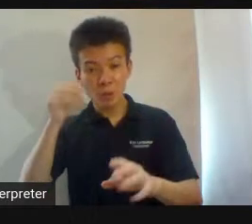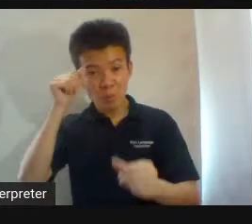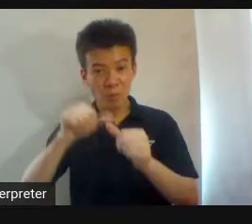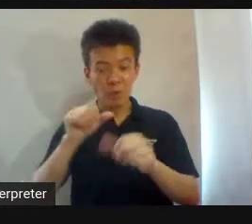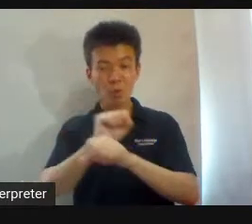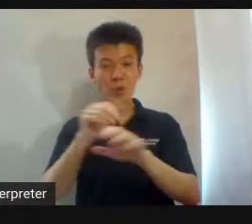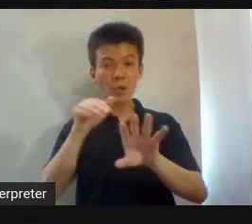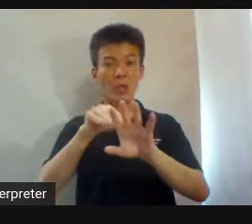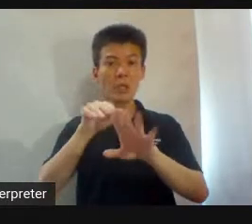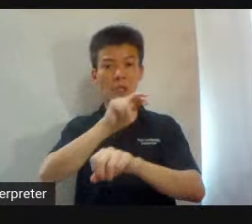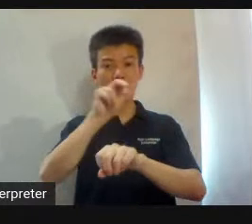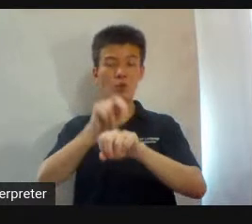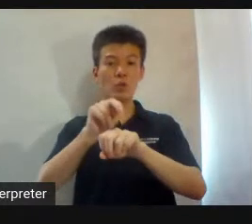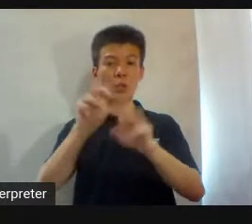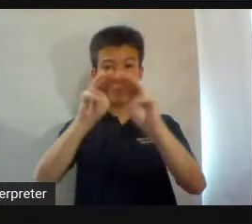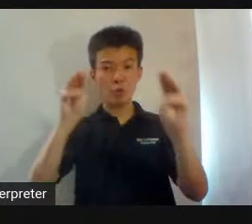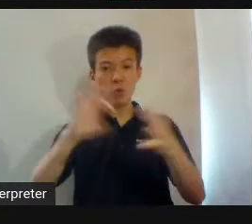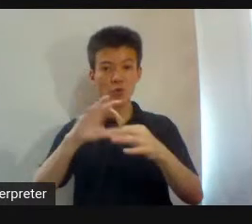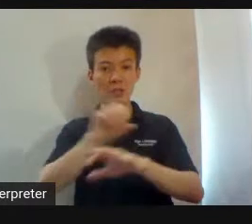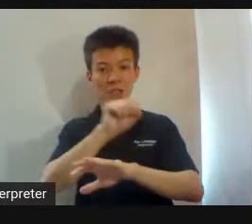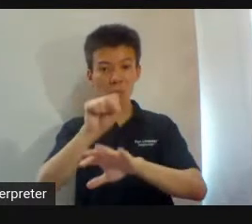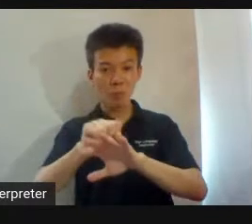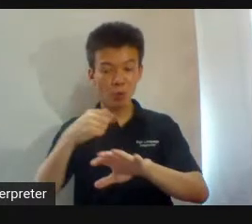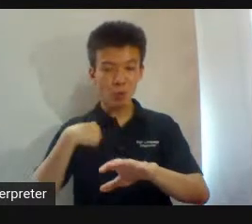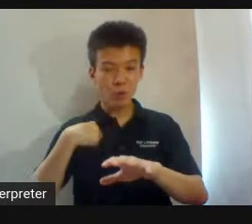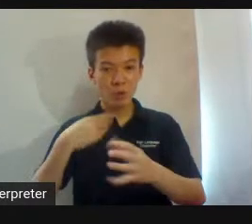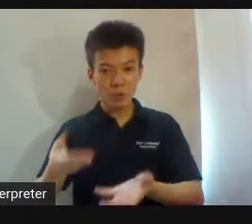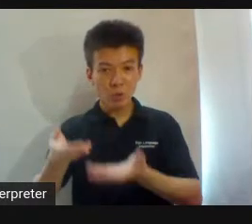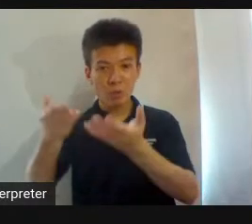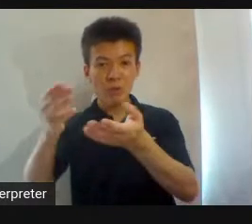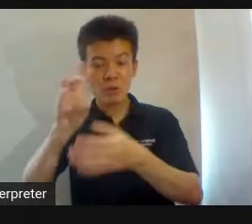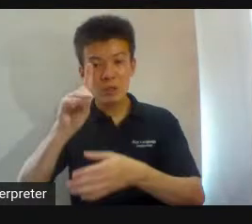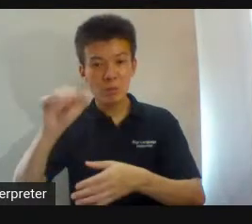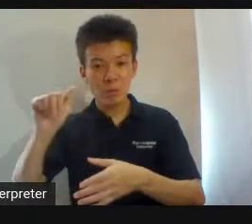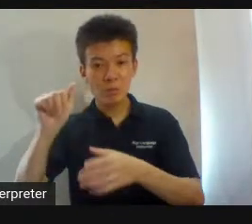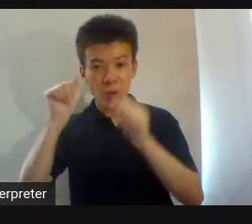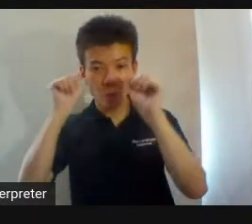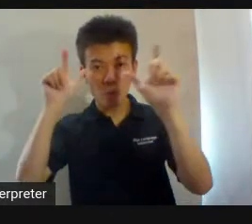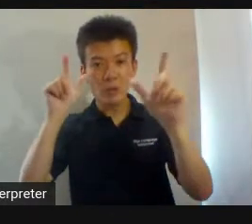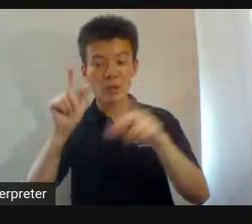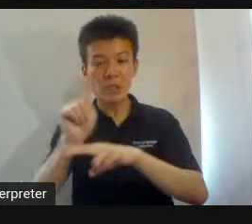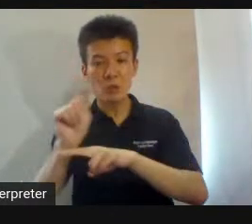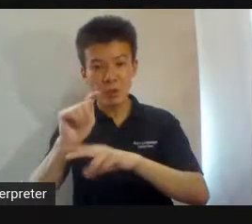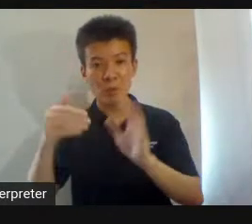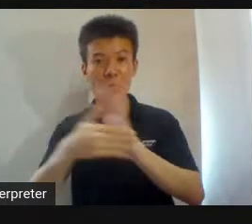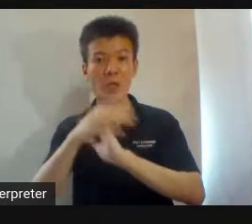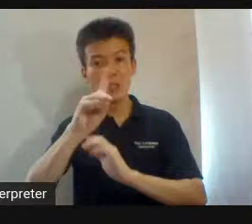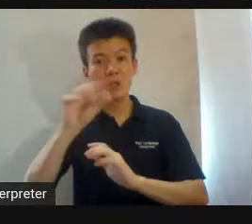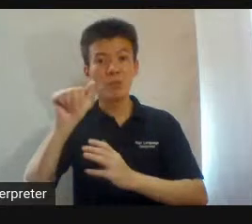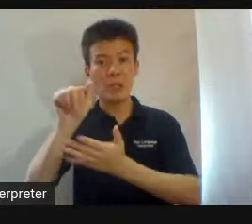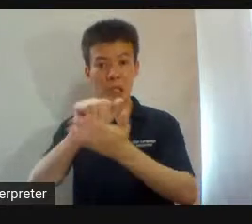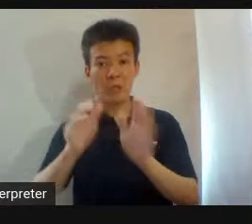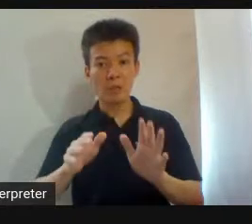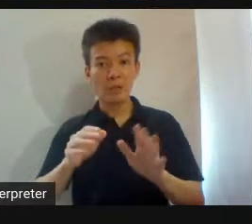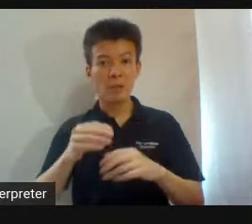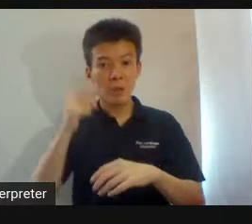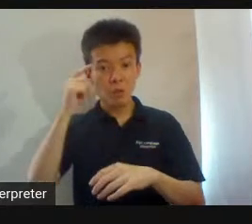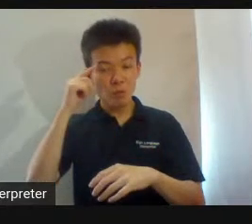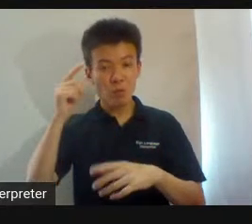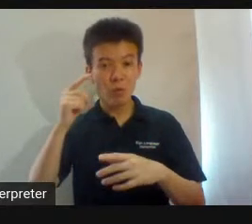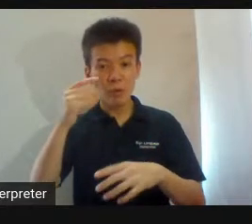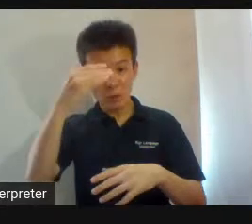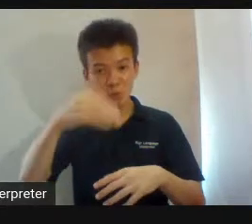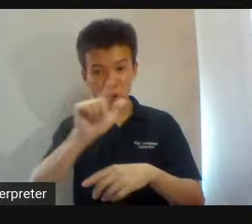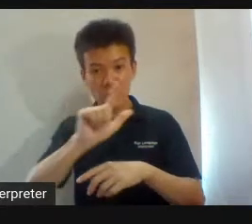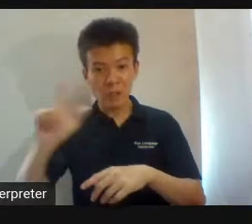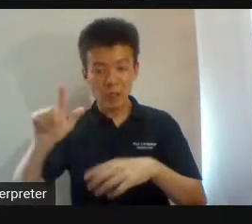at the National Museum of Singapore, we offered disability awareness training by disabled artists for the frontline staff.